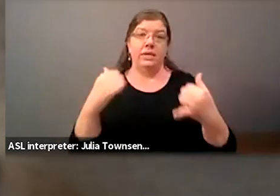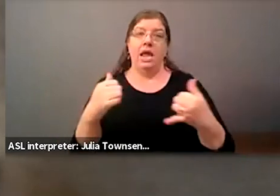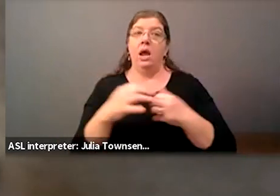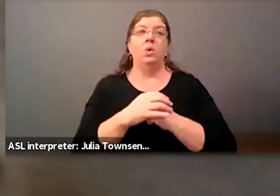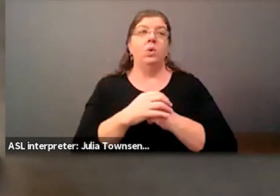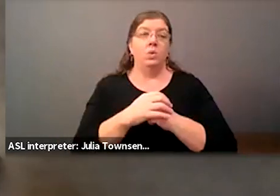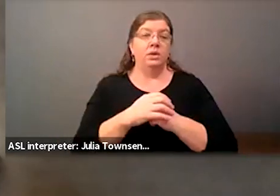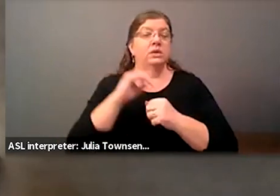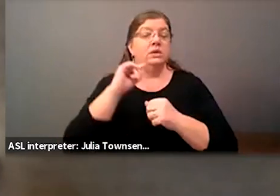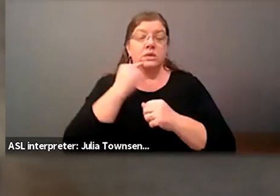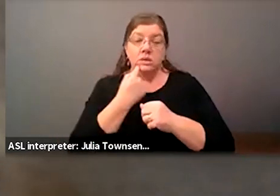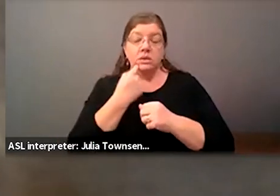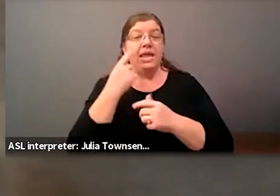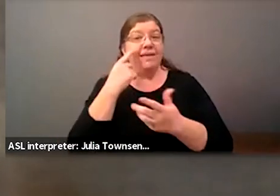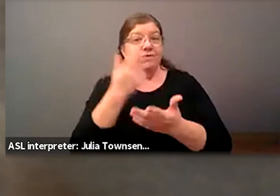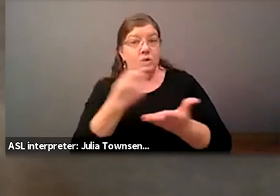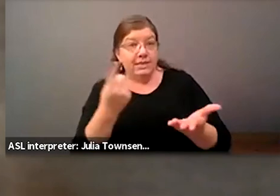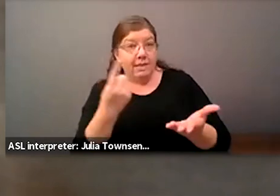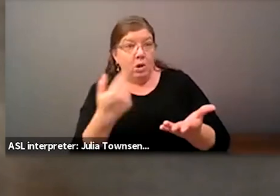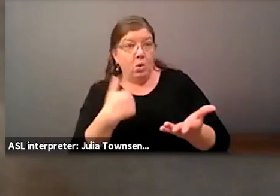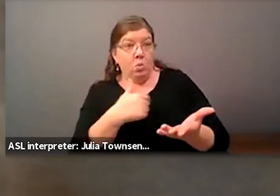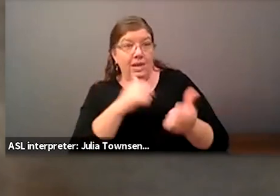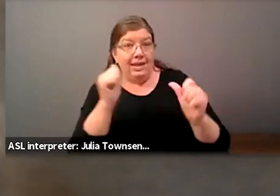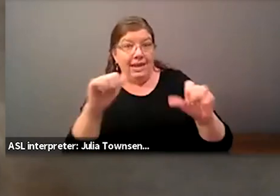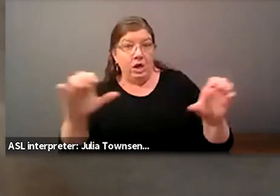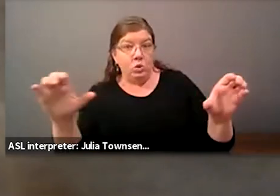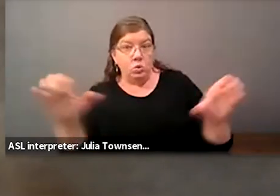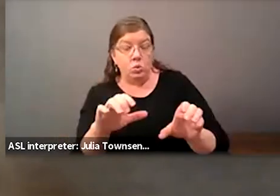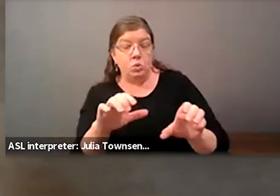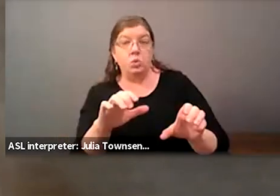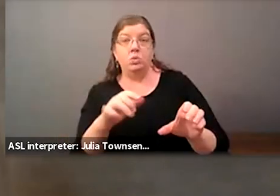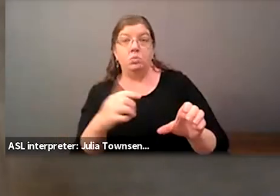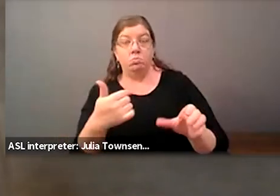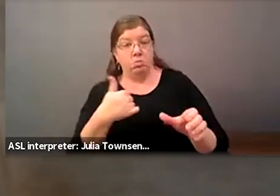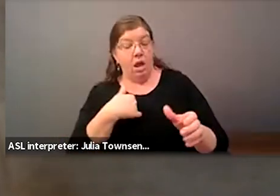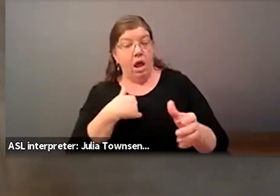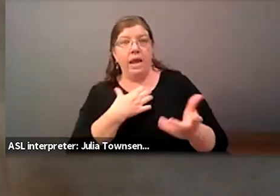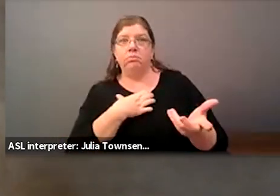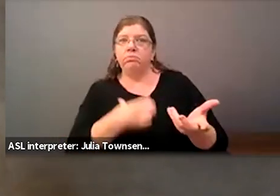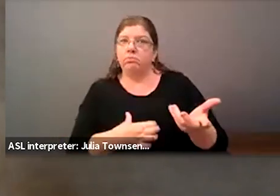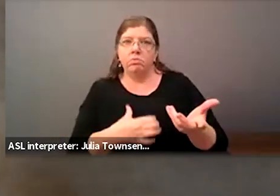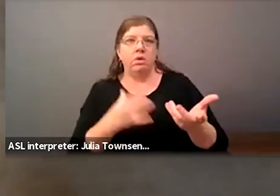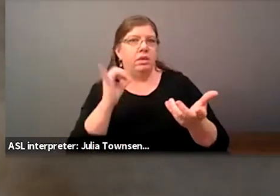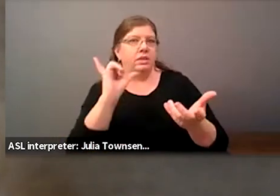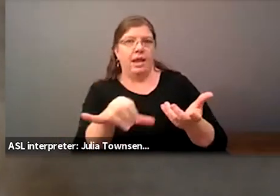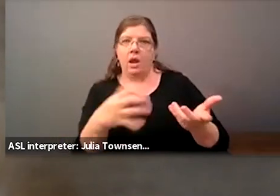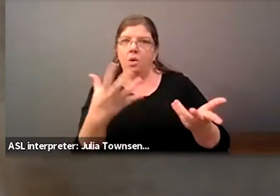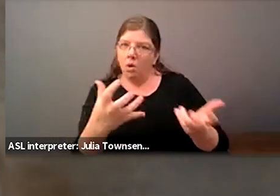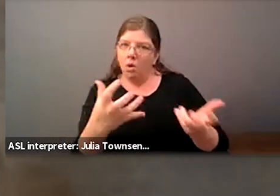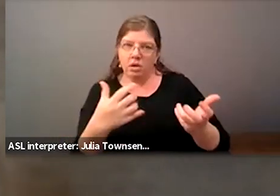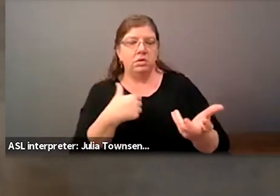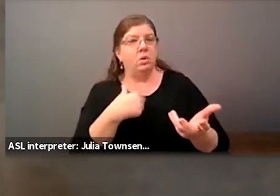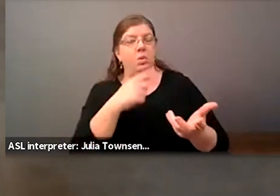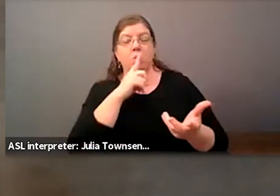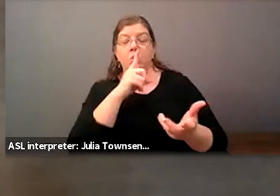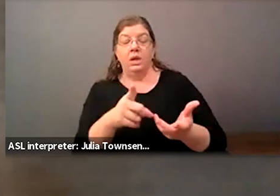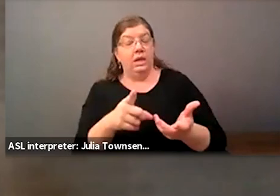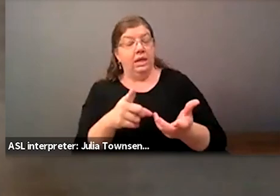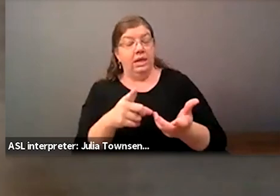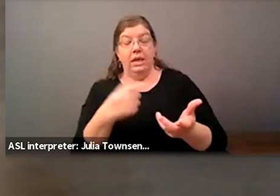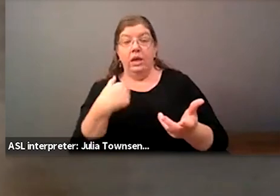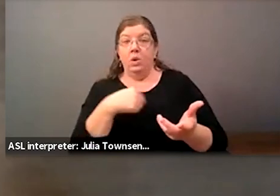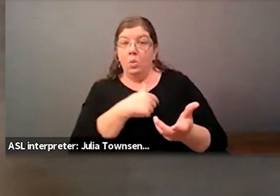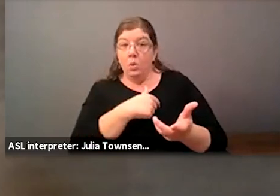say you know if there's things that we can be doing i i for one am hungry for that uh because we're sort of we're out there